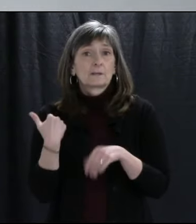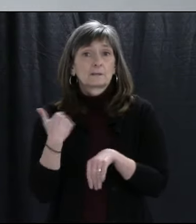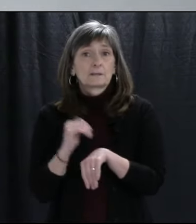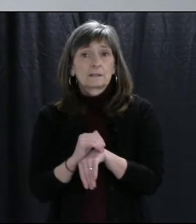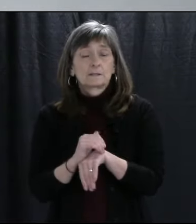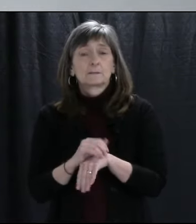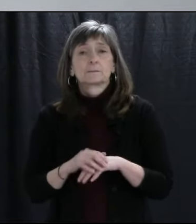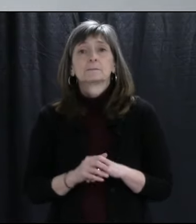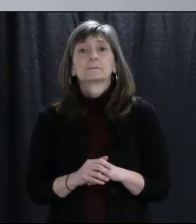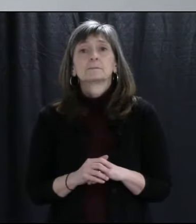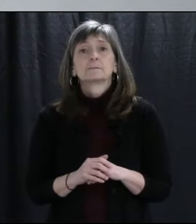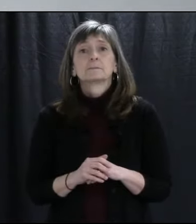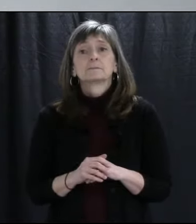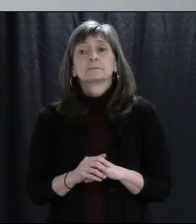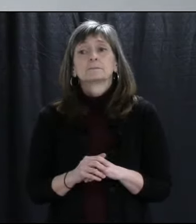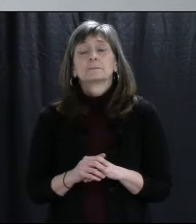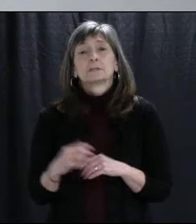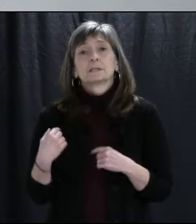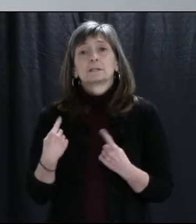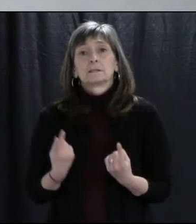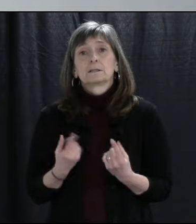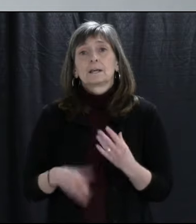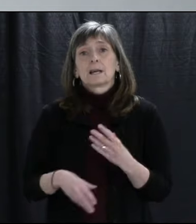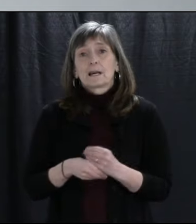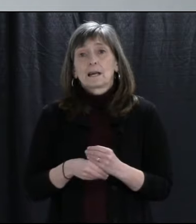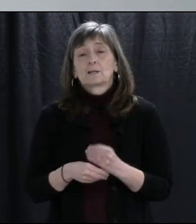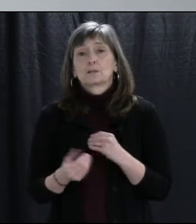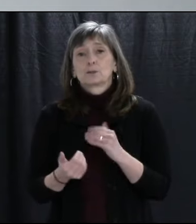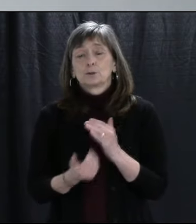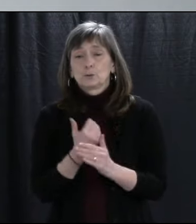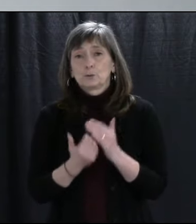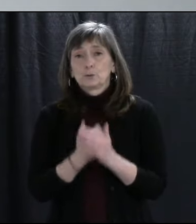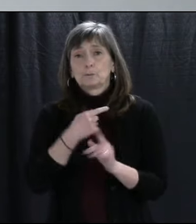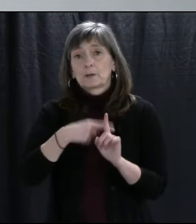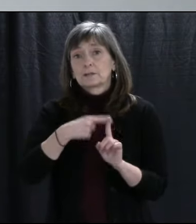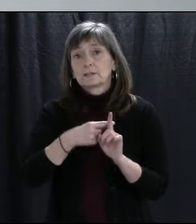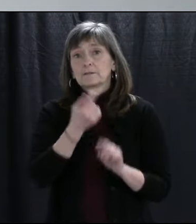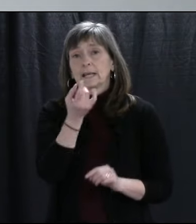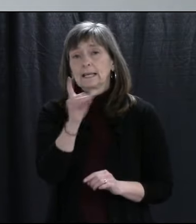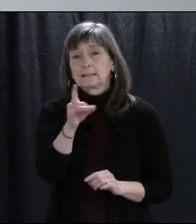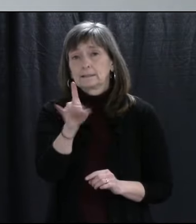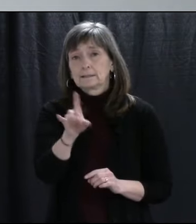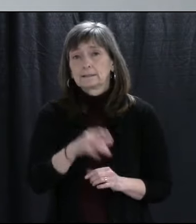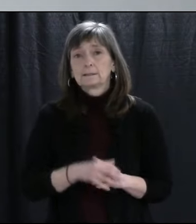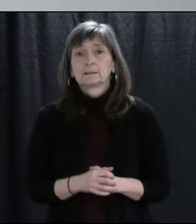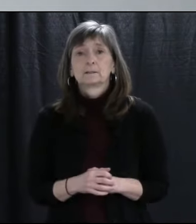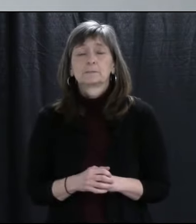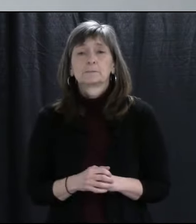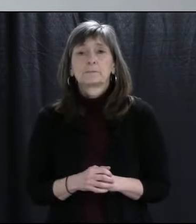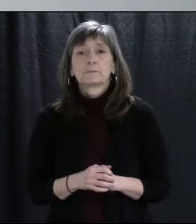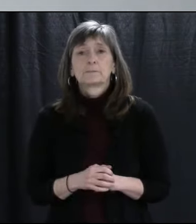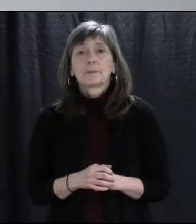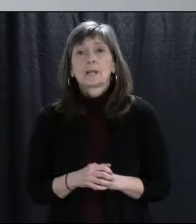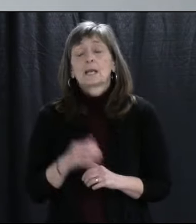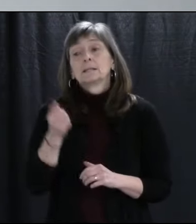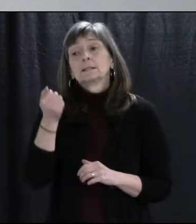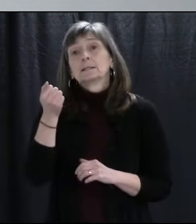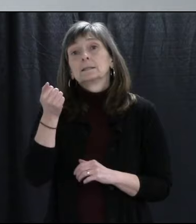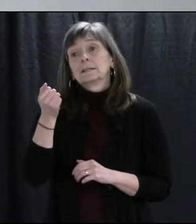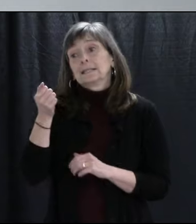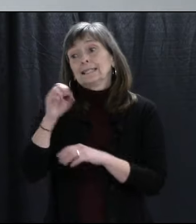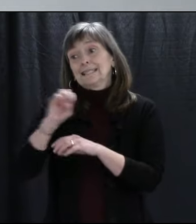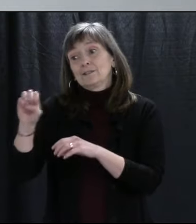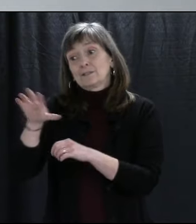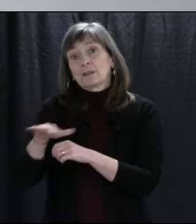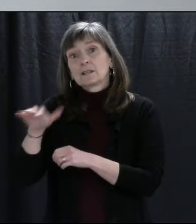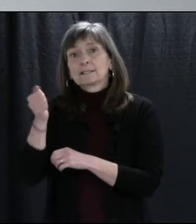Since the media briefing yesterday, we have 18 new positive cases. Of these, 16 are in the Eastern